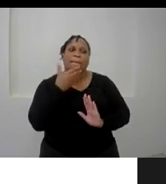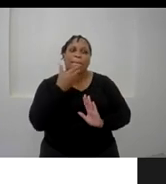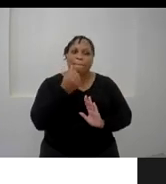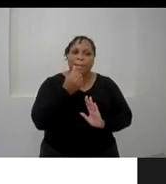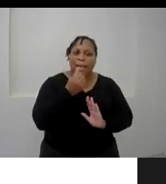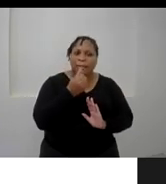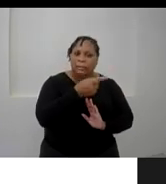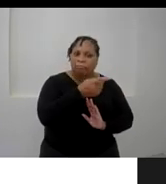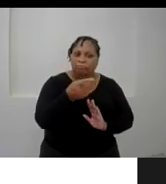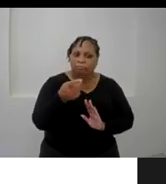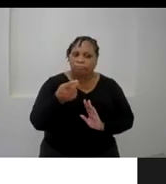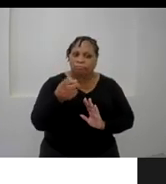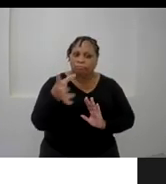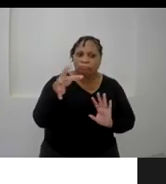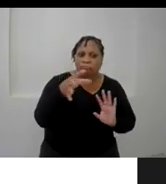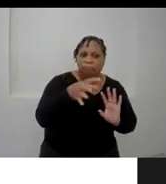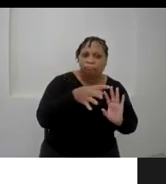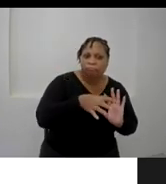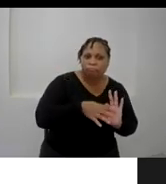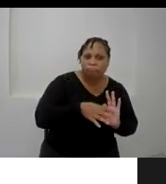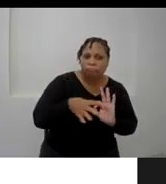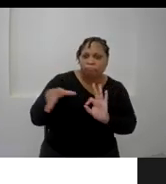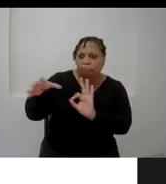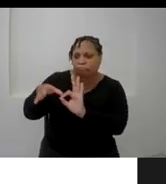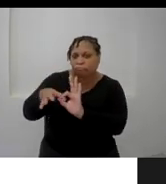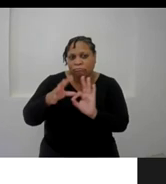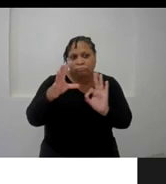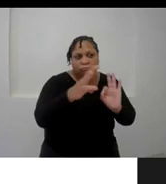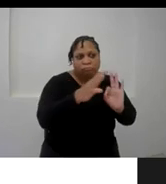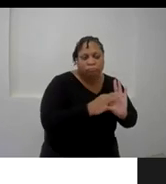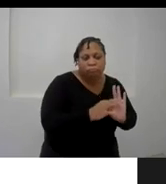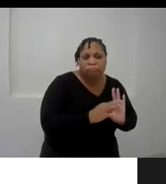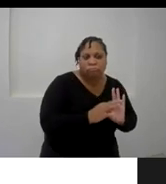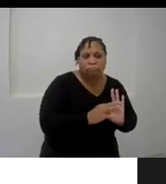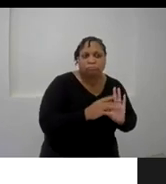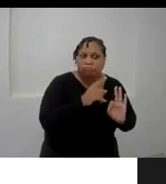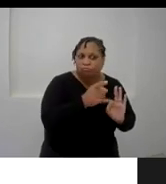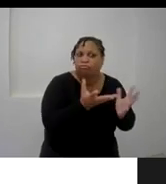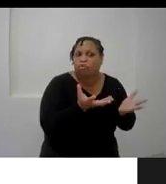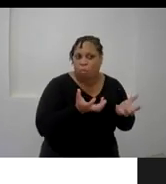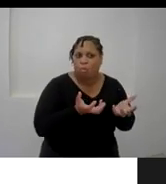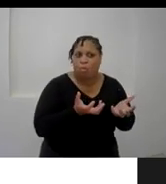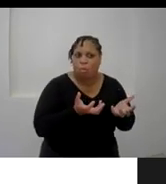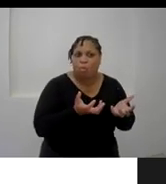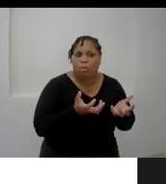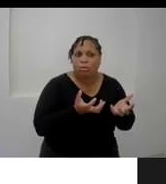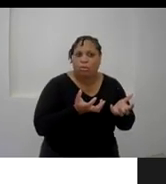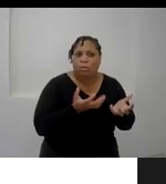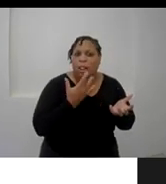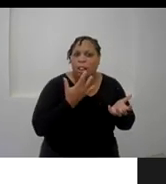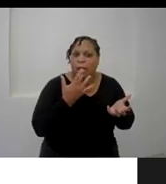captures what it is that that you want to you'd like to